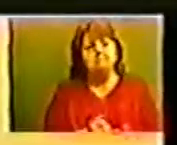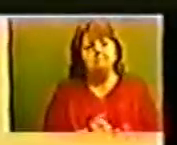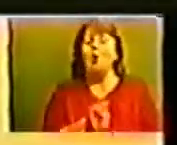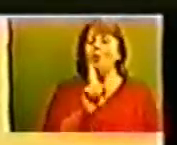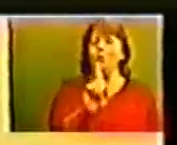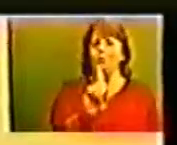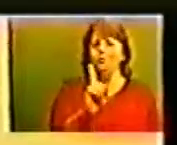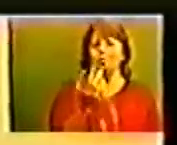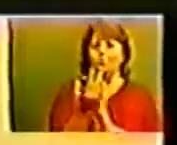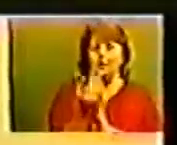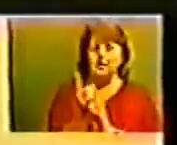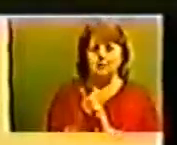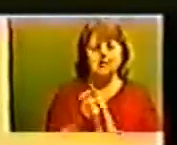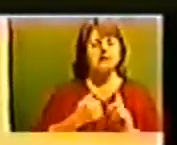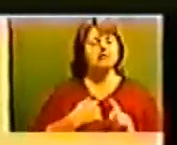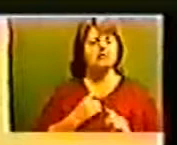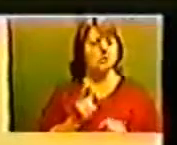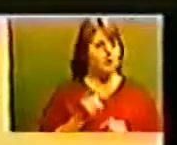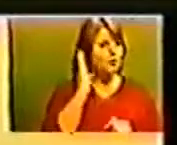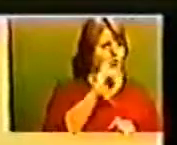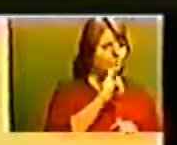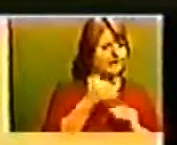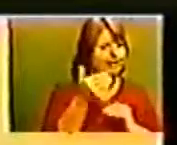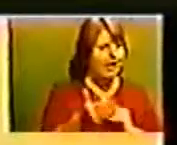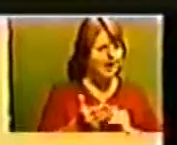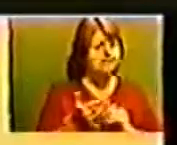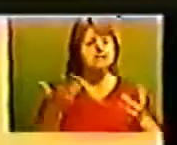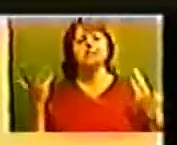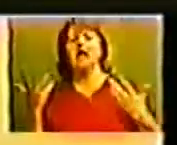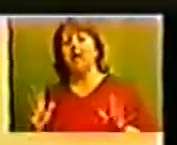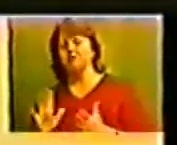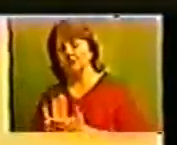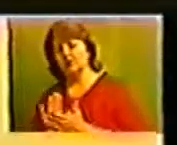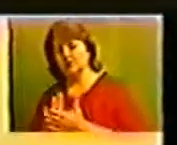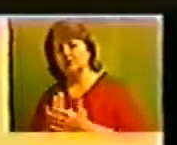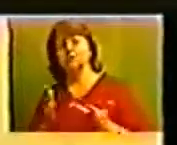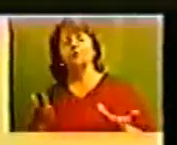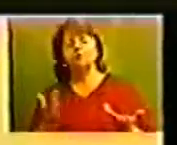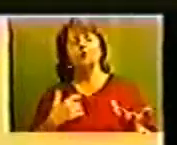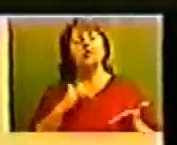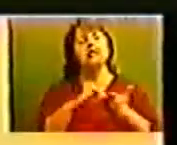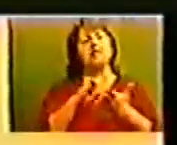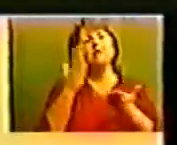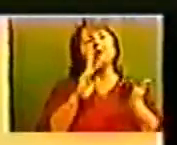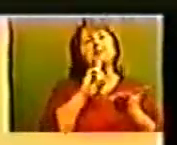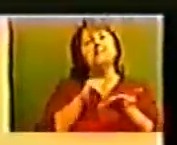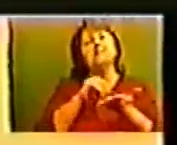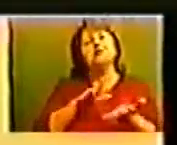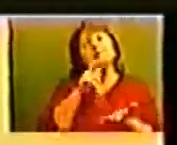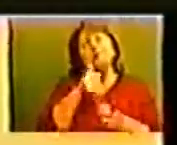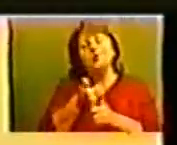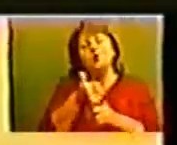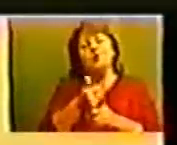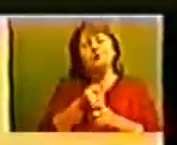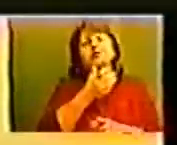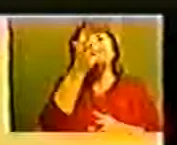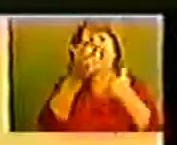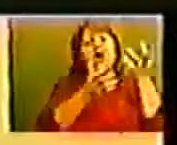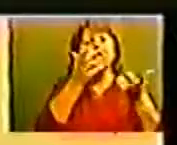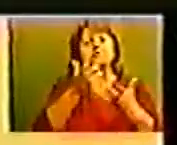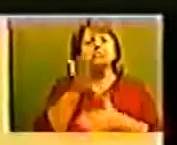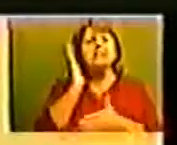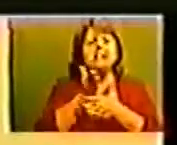wait 1 minute, you're next, after class. This is a student who might shout out, interrupt,